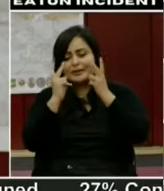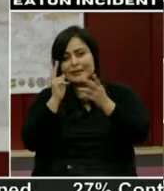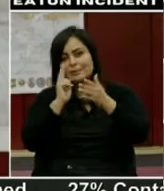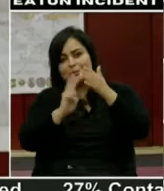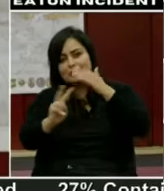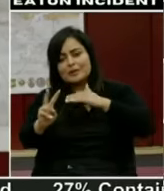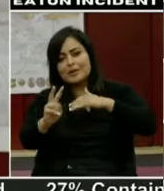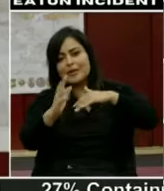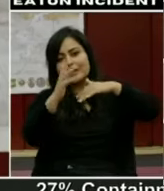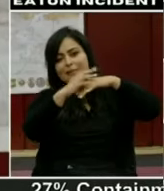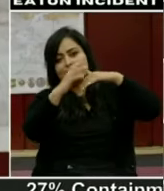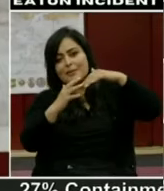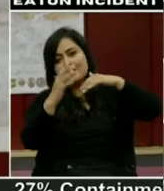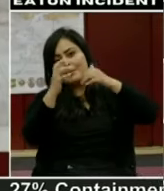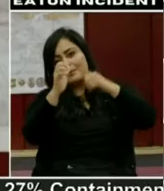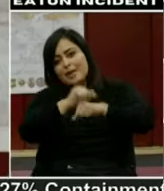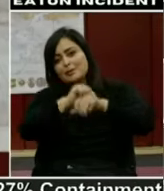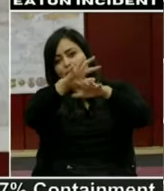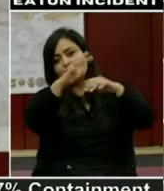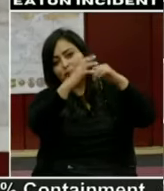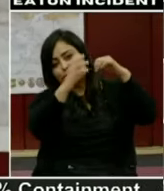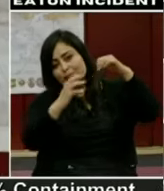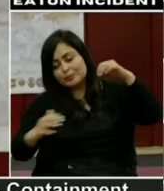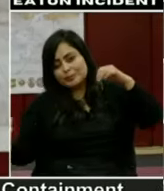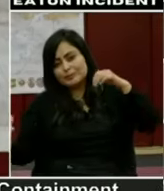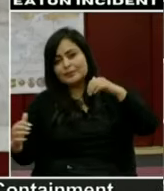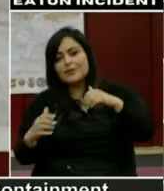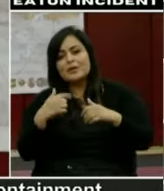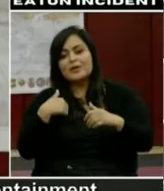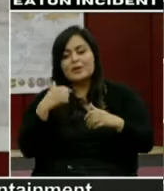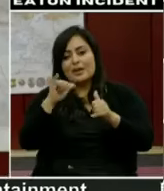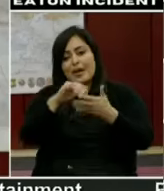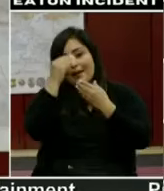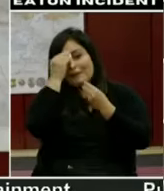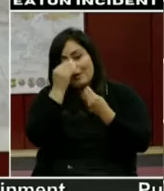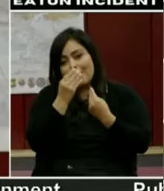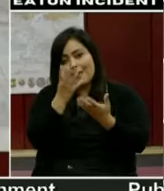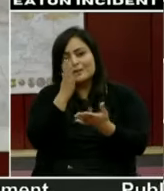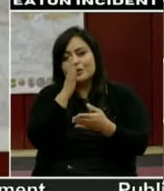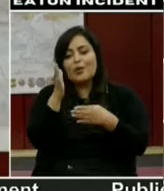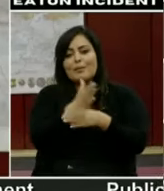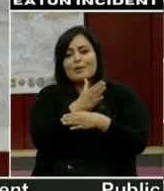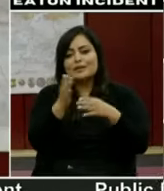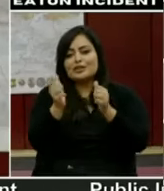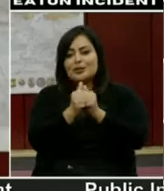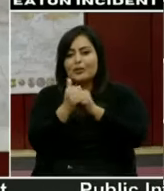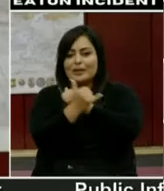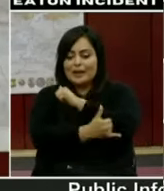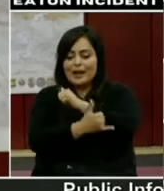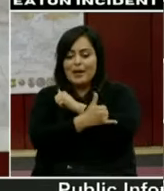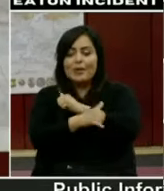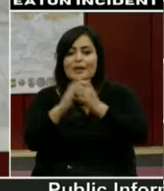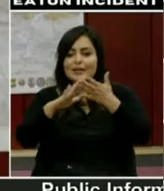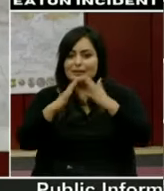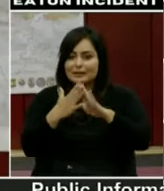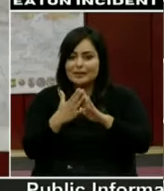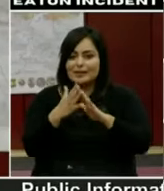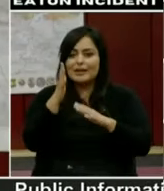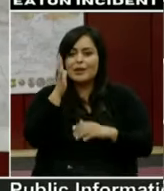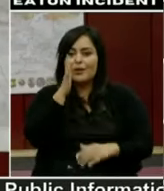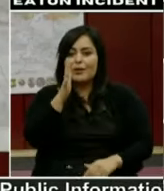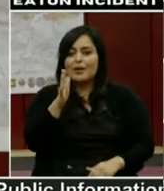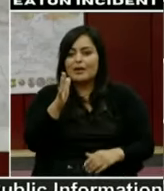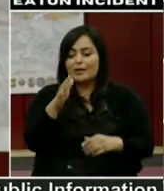fire. So that is being talked about, and that information will be shared with the counties, the cities, even in the